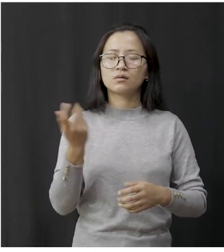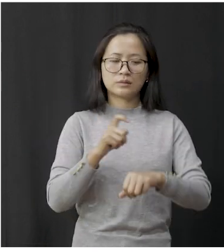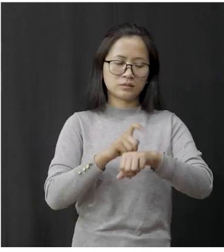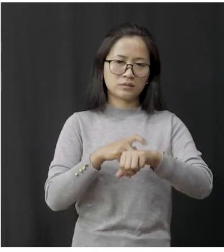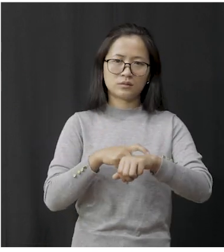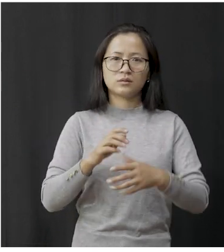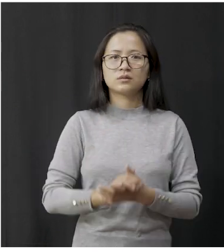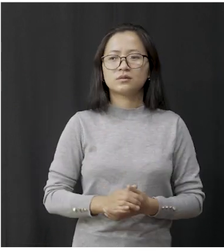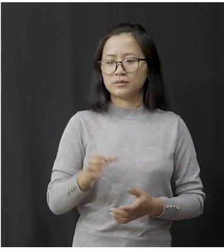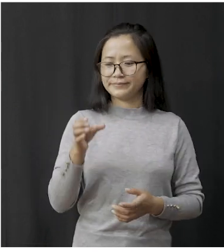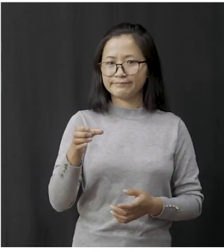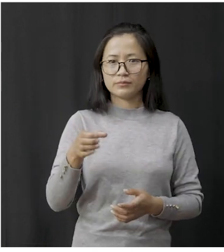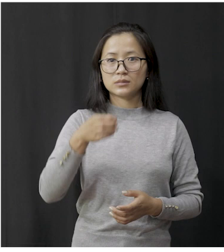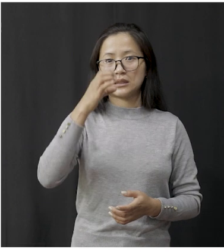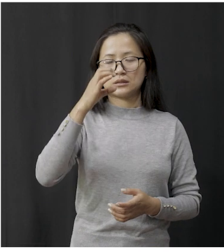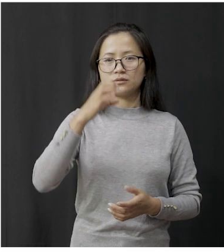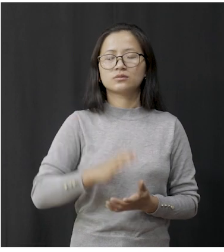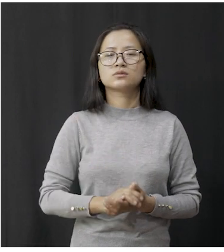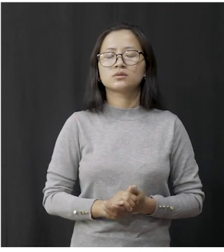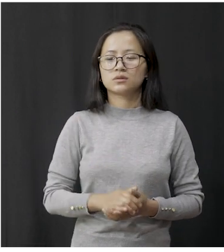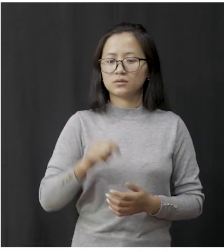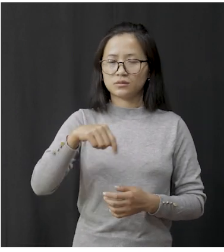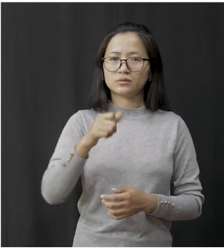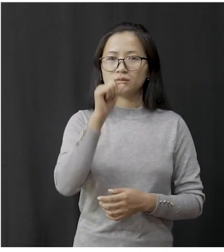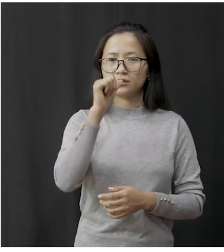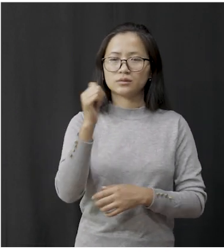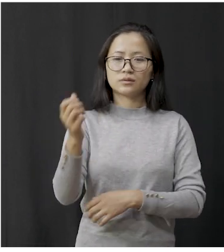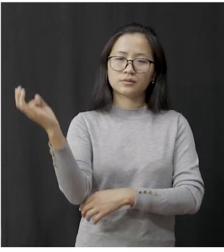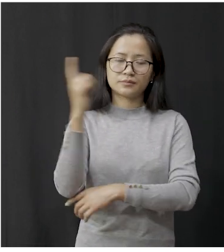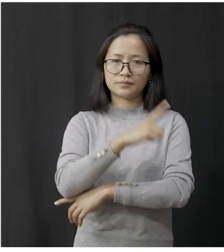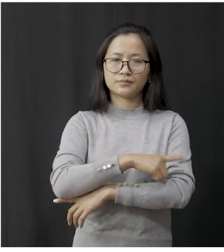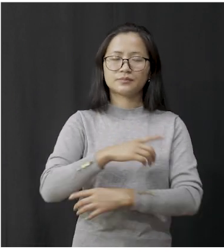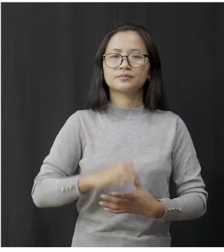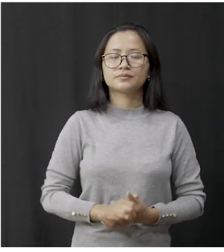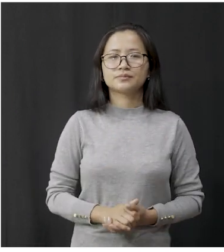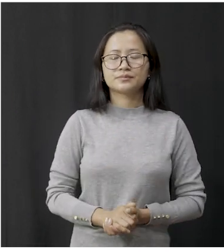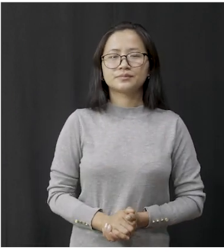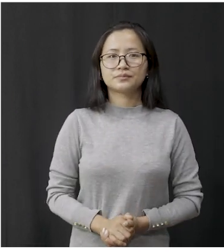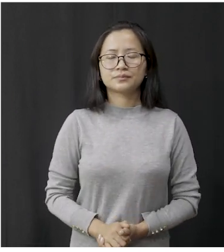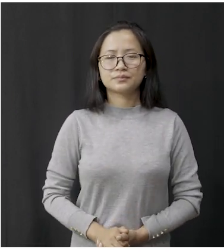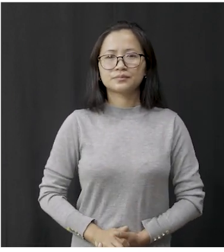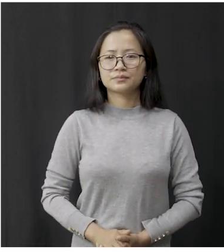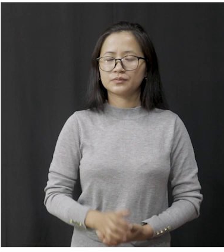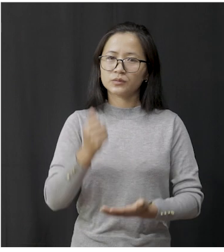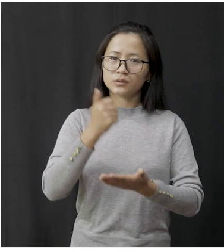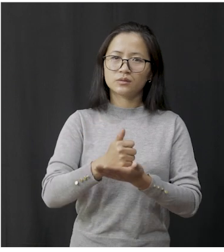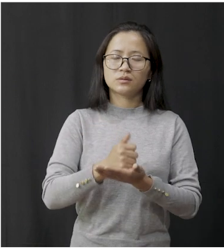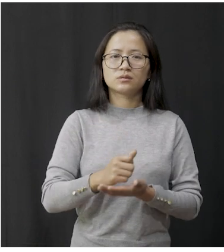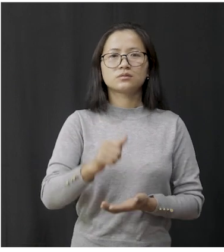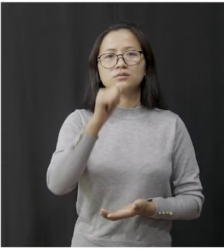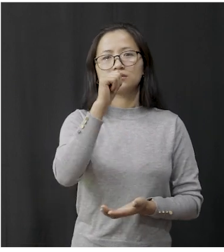many glass of water do you drink in a day? Now, students, you should